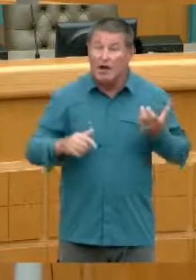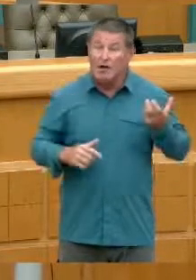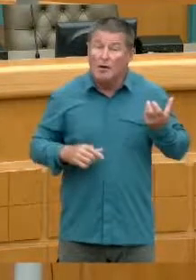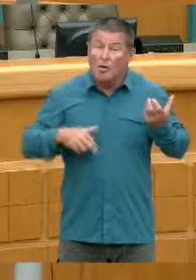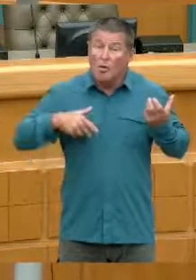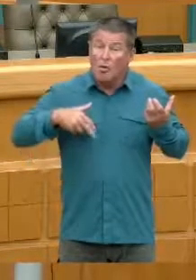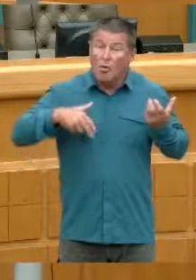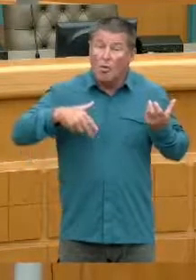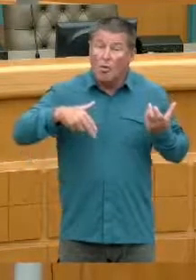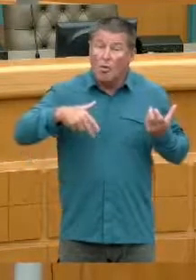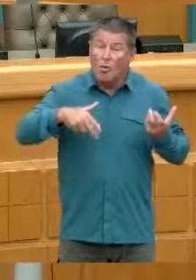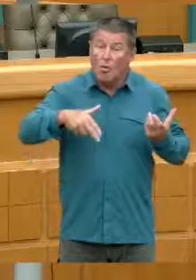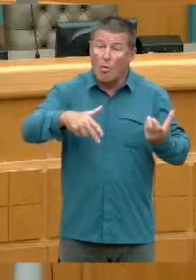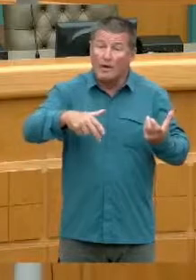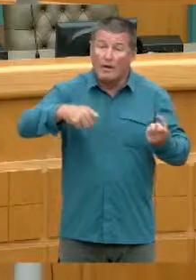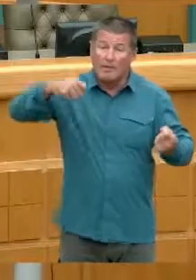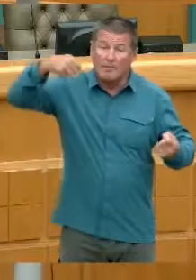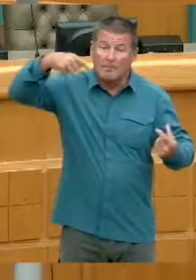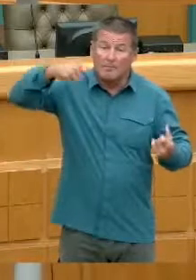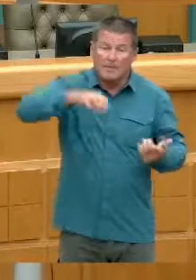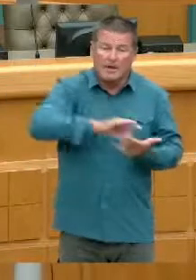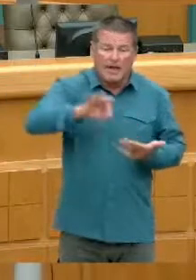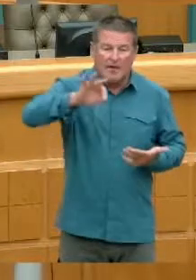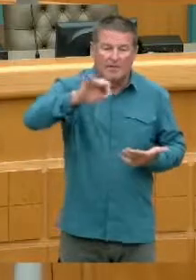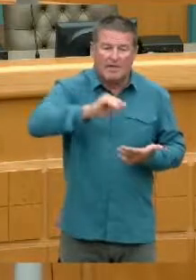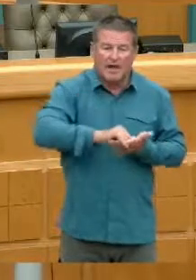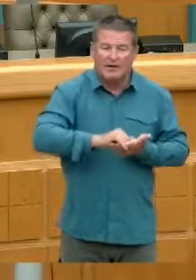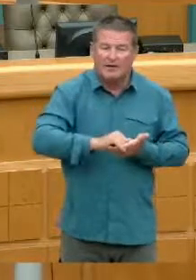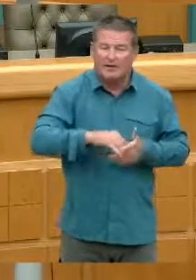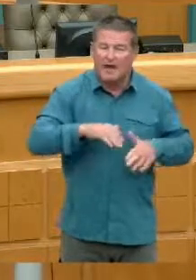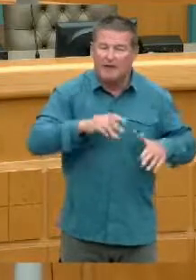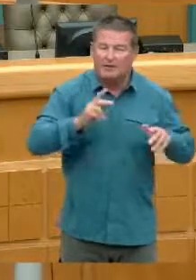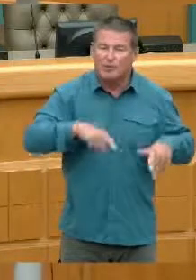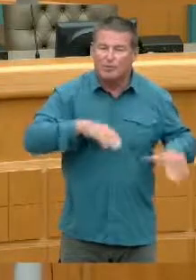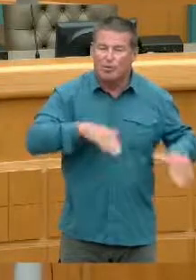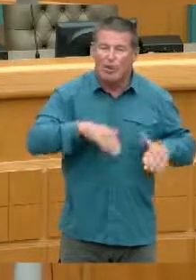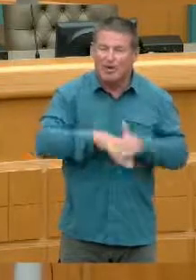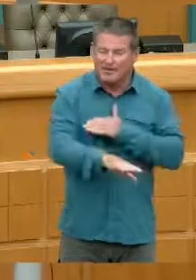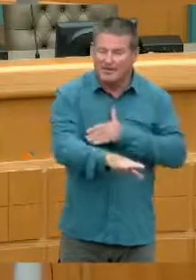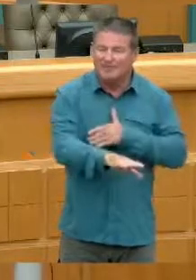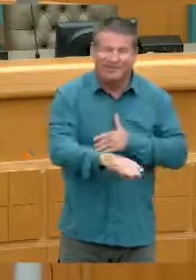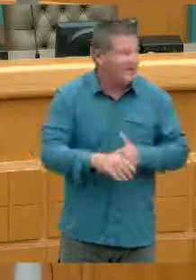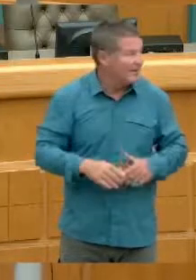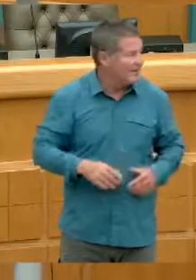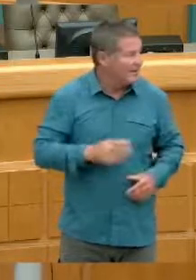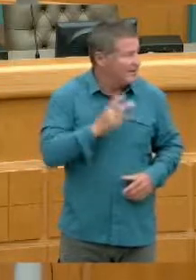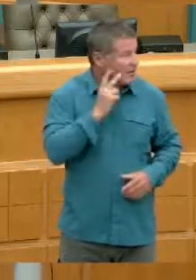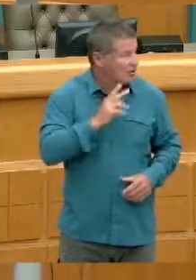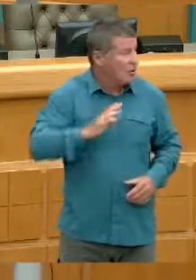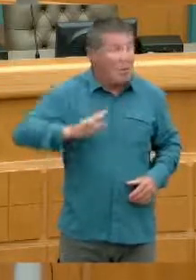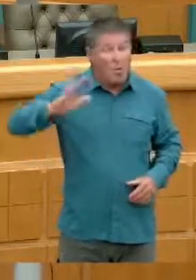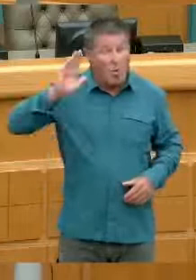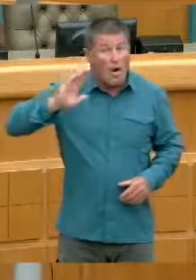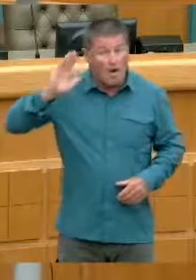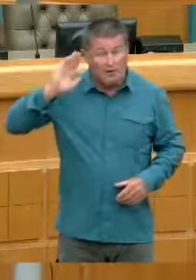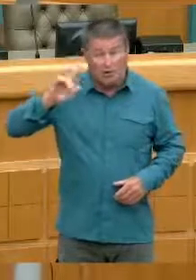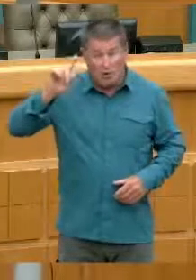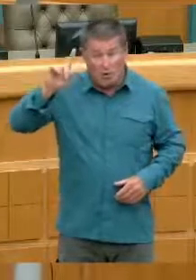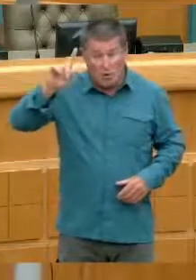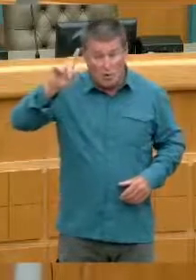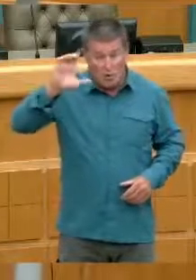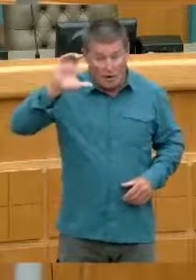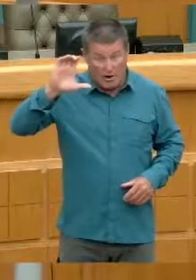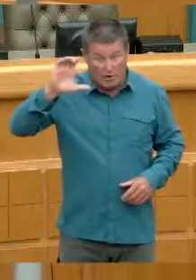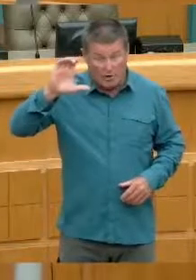of the school, it gets counted as activity or foot traffic. And you can see that it's way down from 100 is